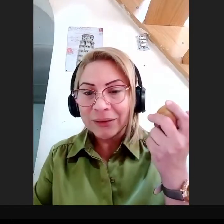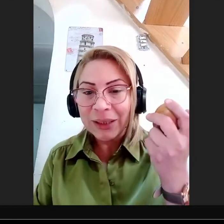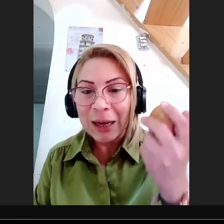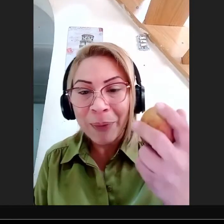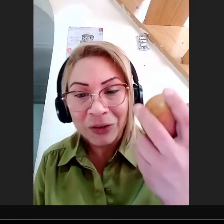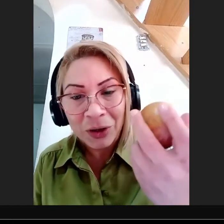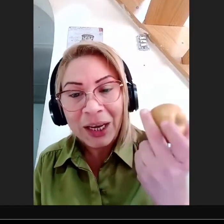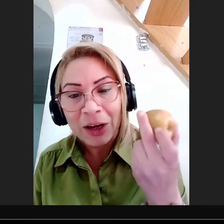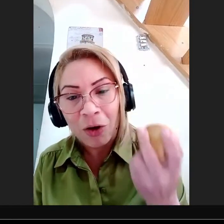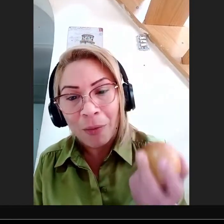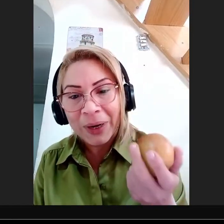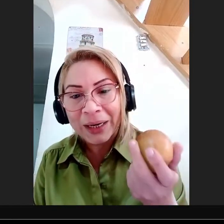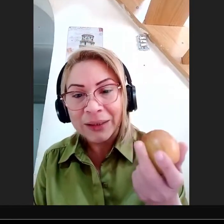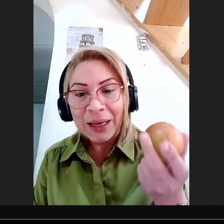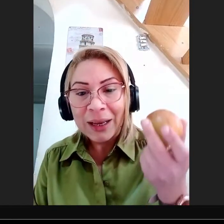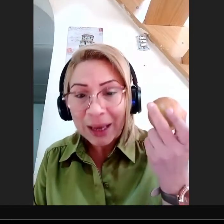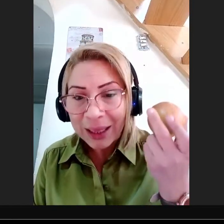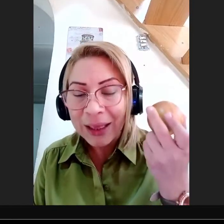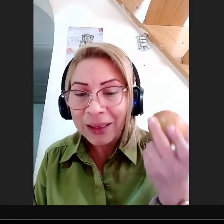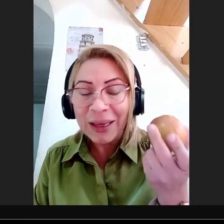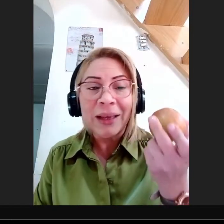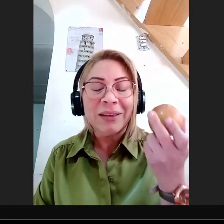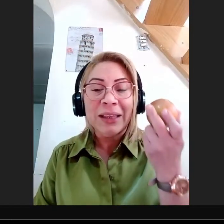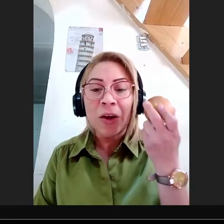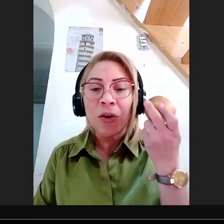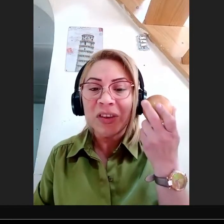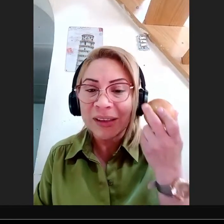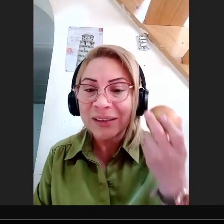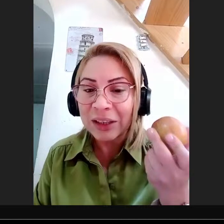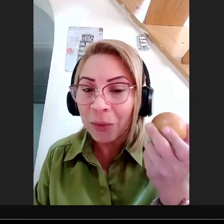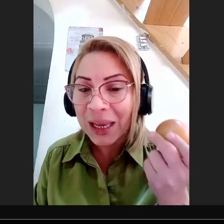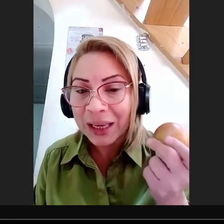And every time they export a fruit,